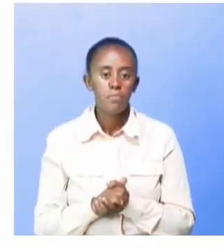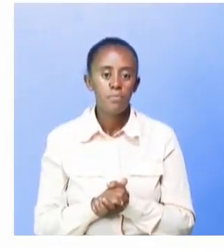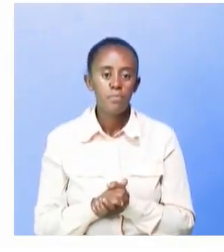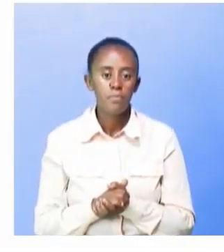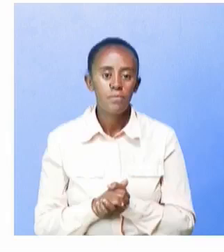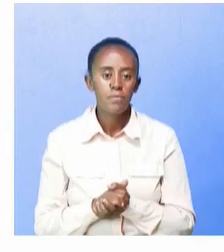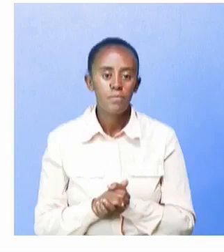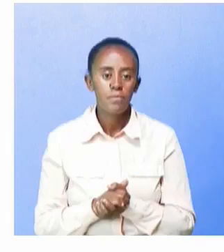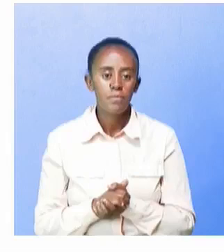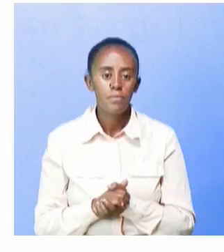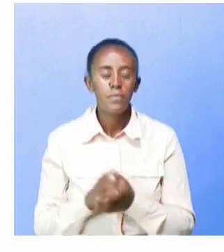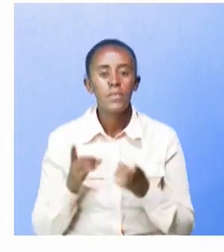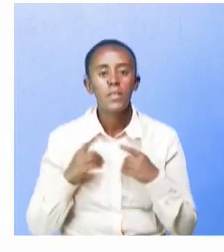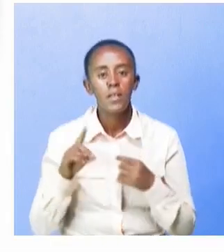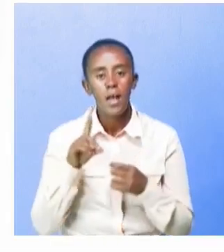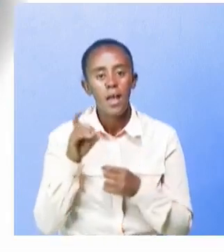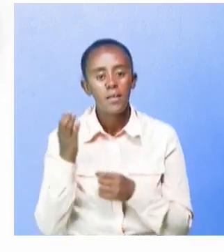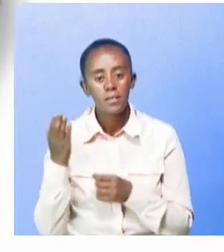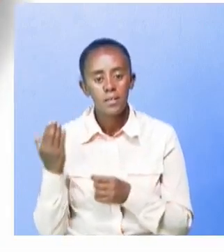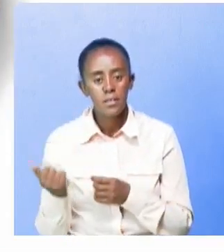The student had asked